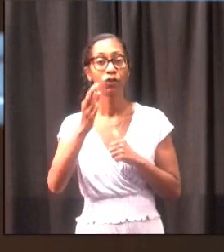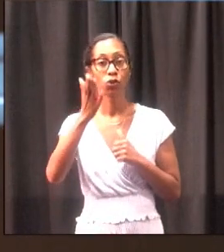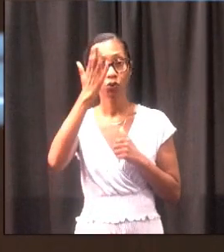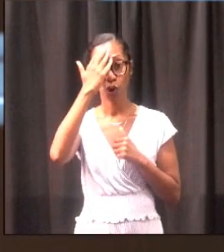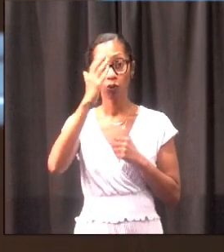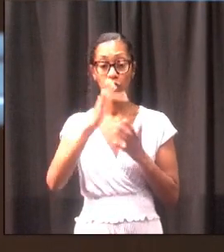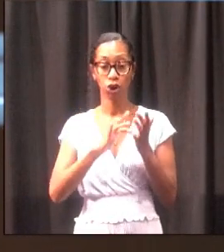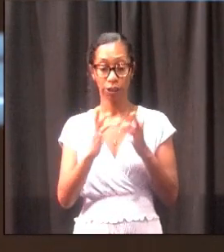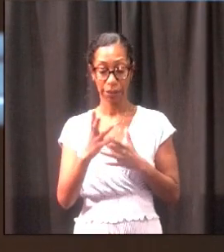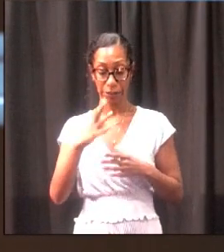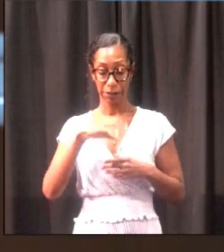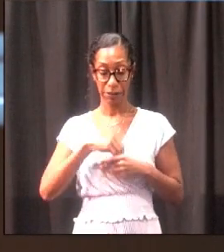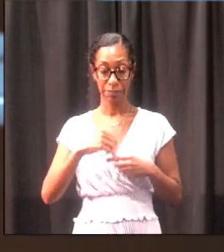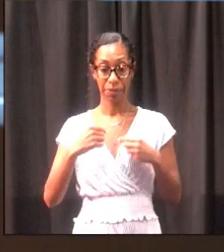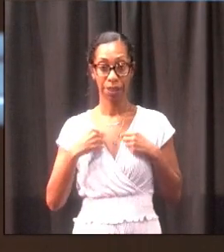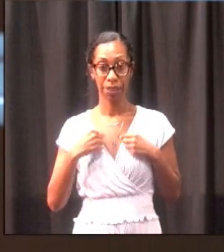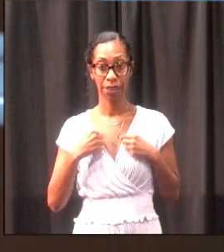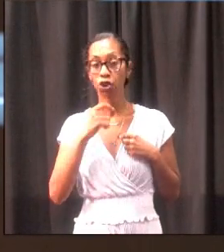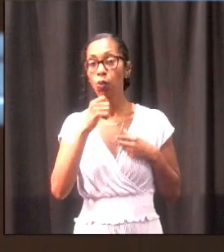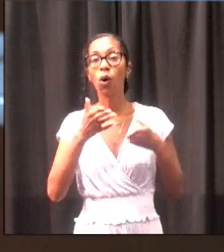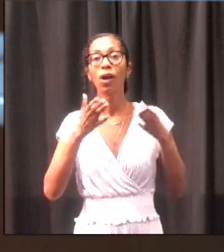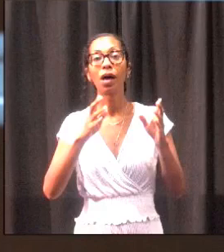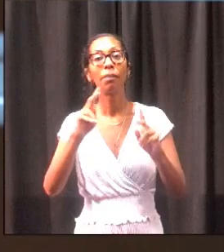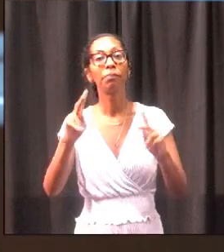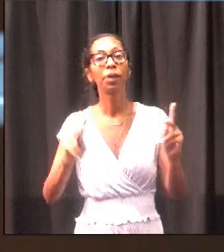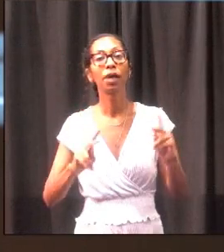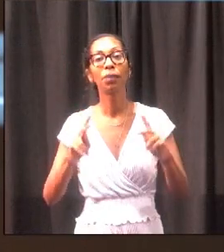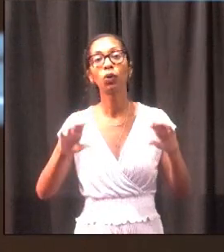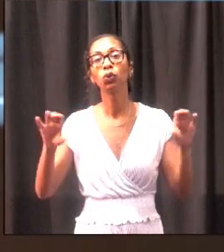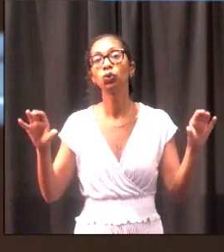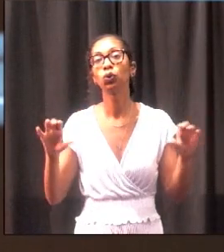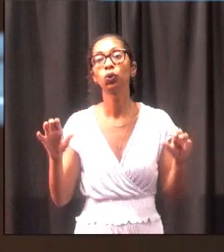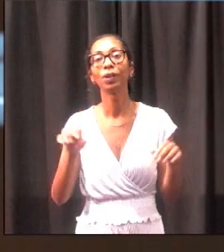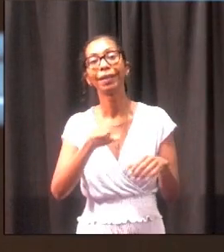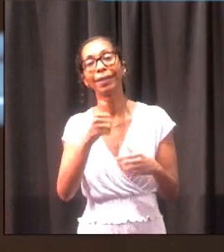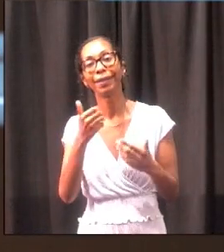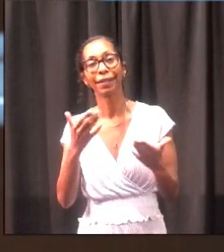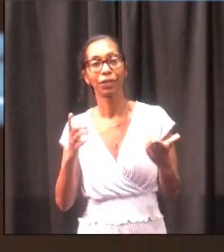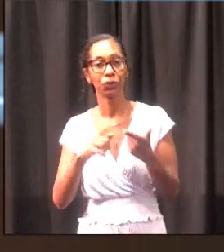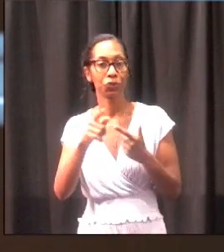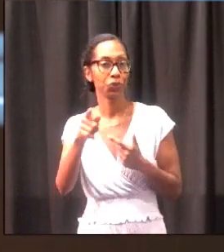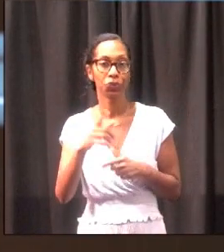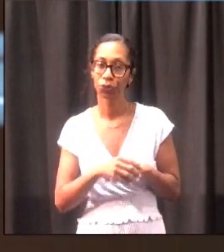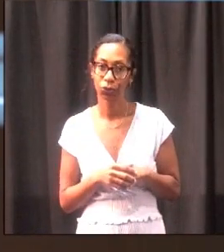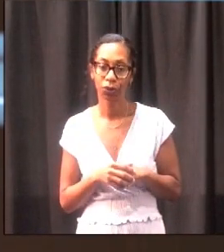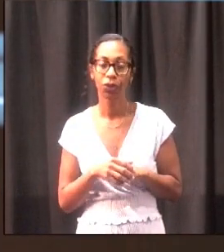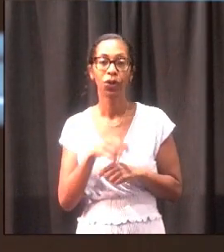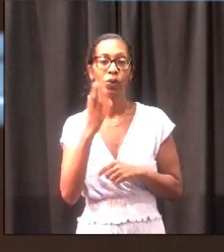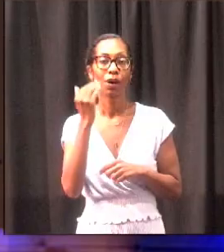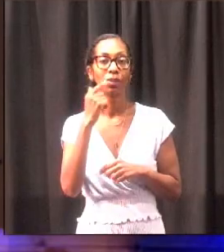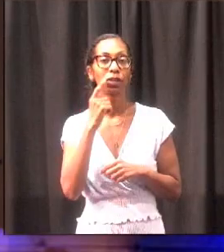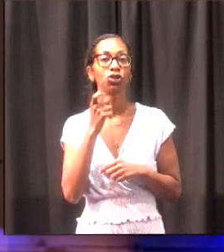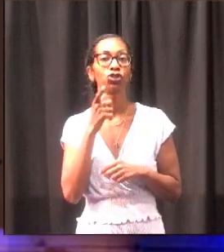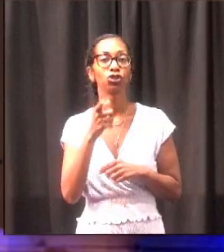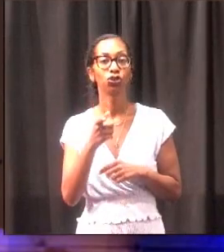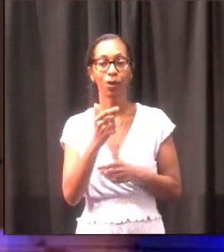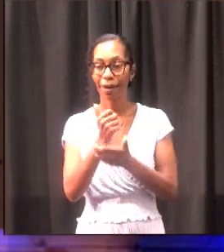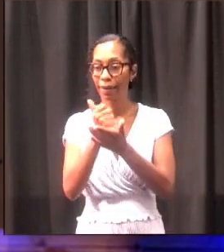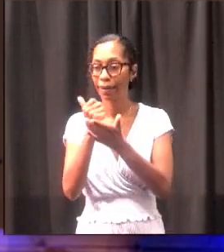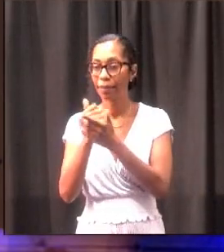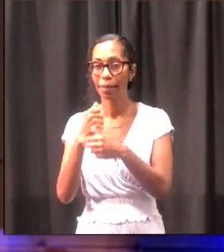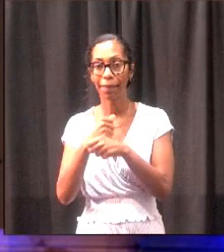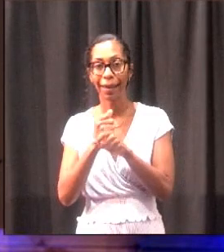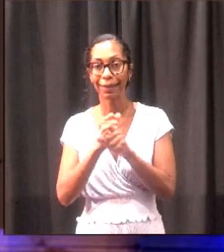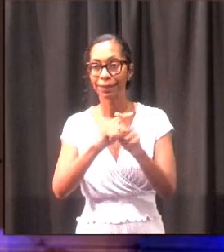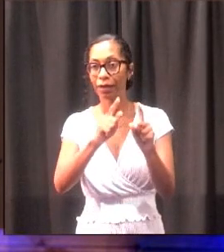Christ, listen now, you won't let people treat you any kind of way, because you recognize that you are a difference maker. You're a